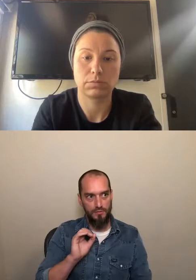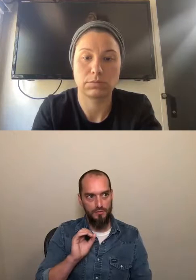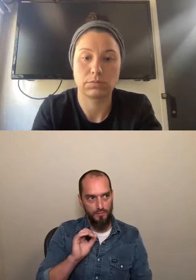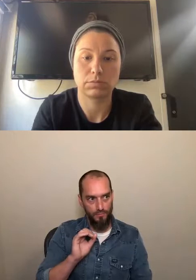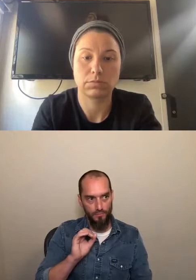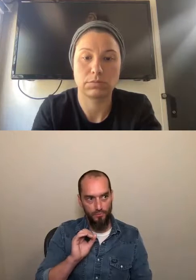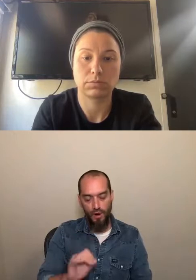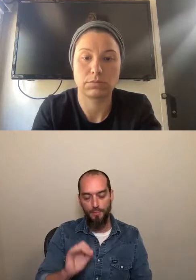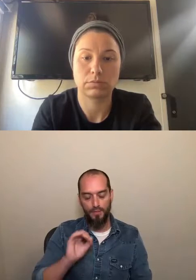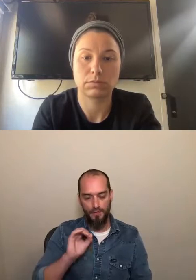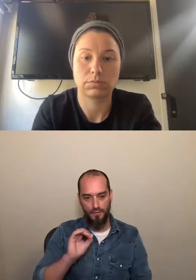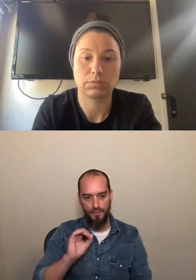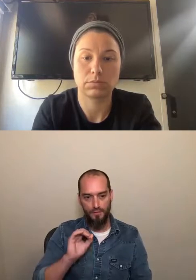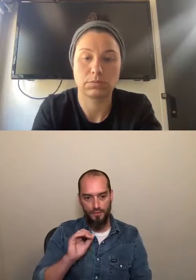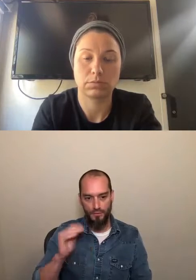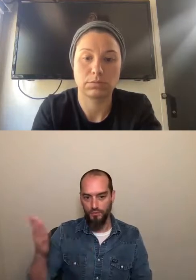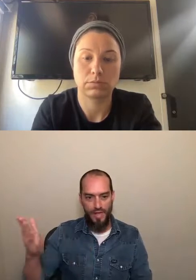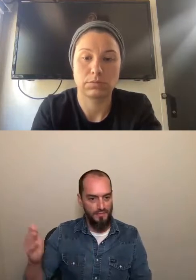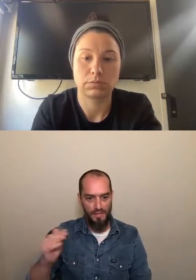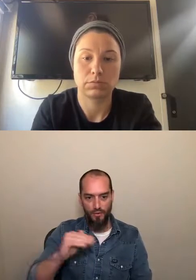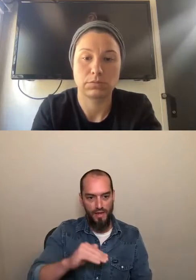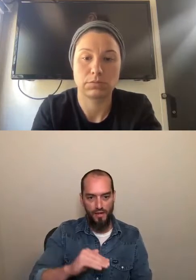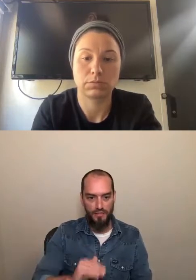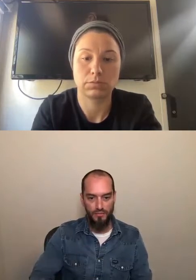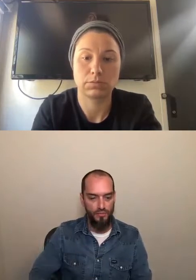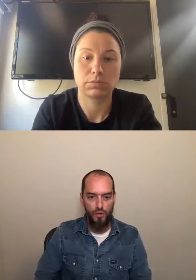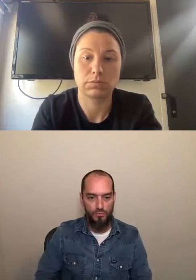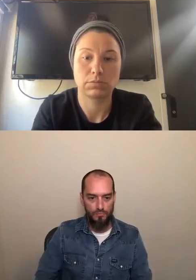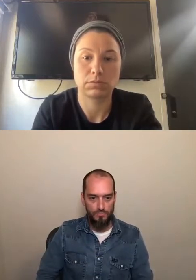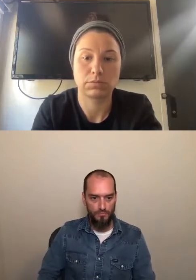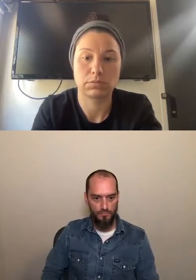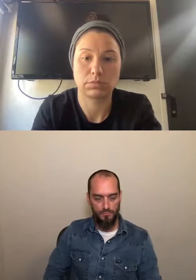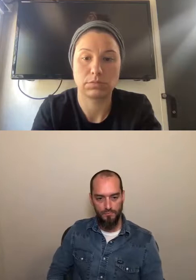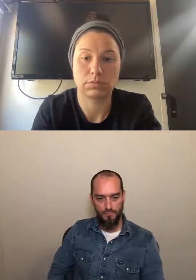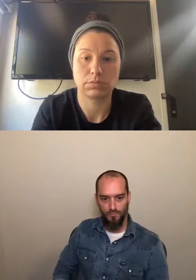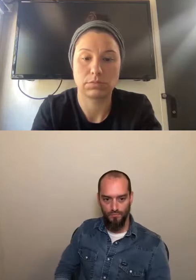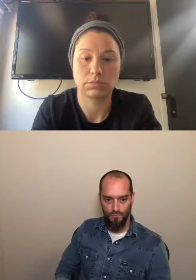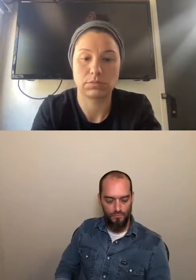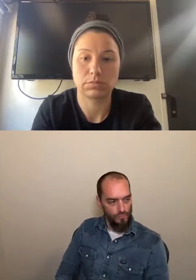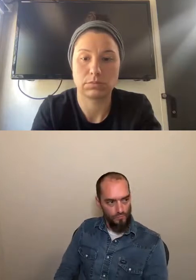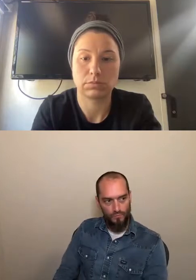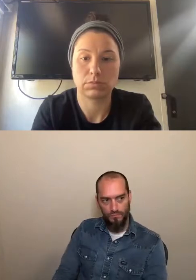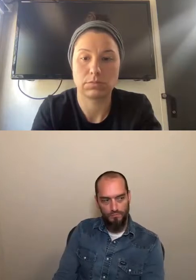components properly. So that's allowing air to enter the home.